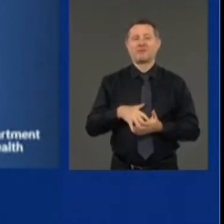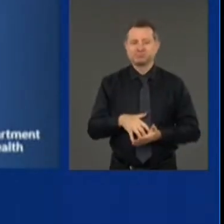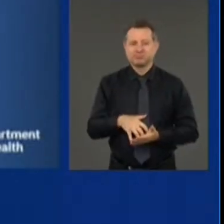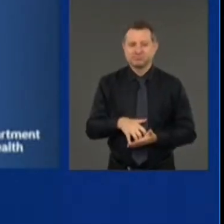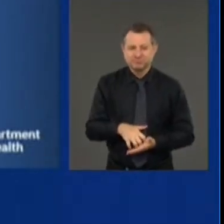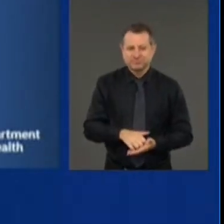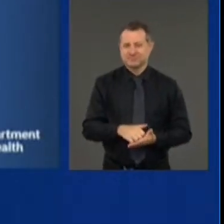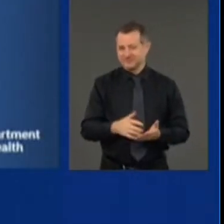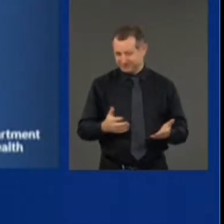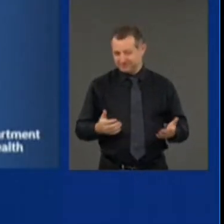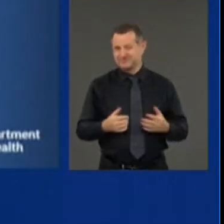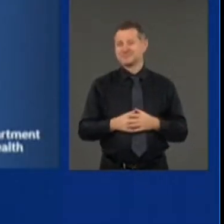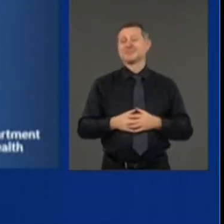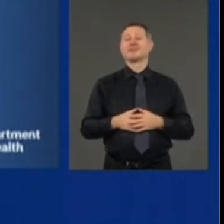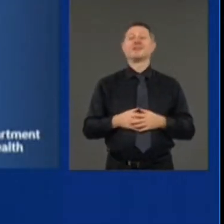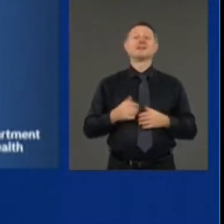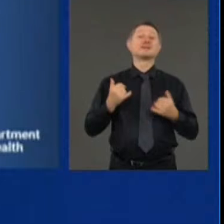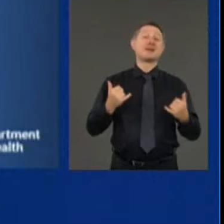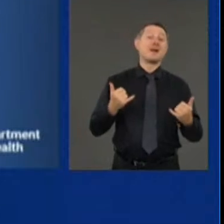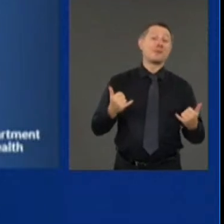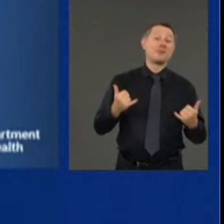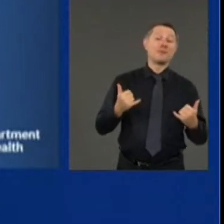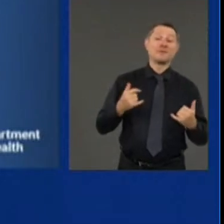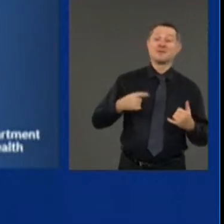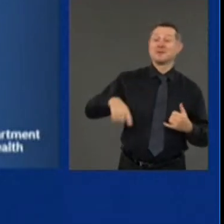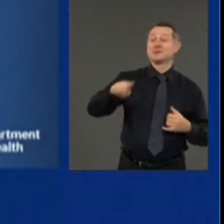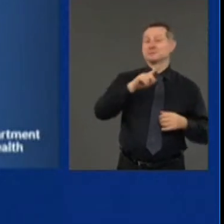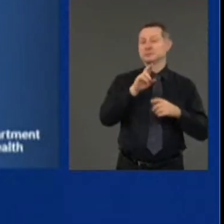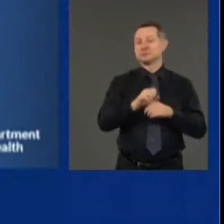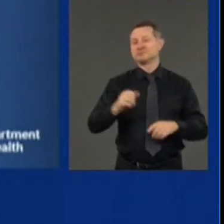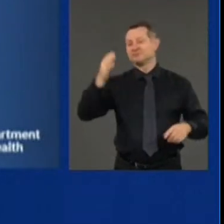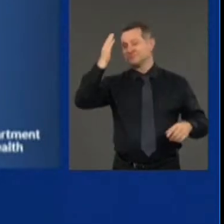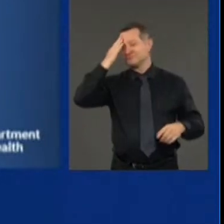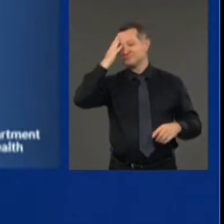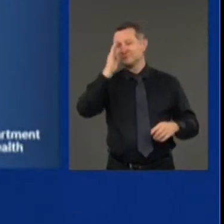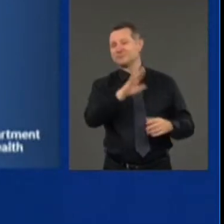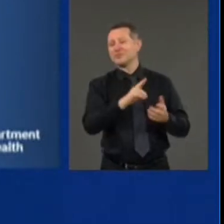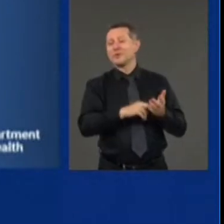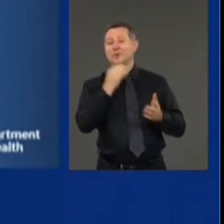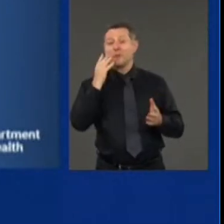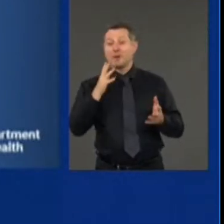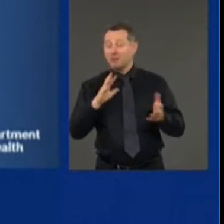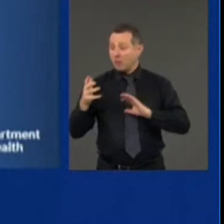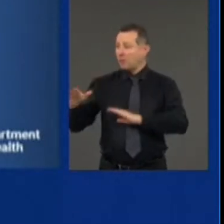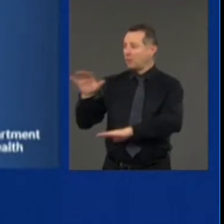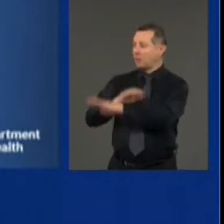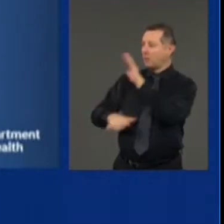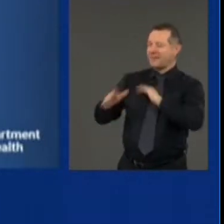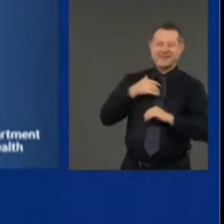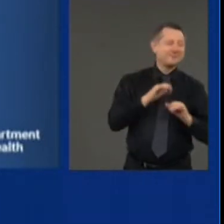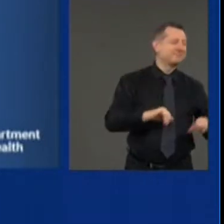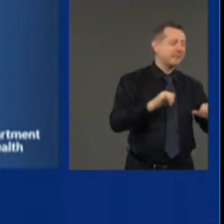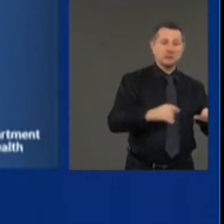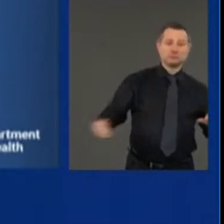Disrupting their routine can be detrimental to their health, even so much as sleep patterns, their time for meals. In fact, did you know that